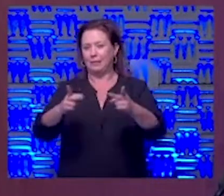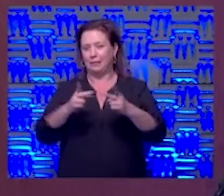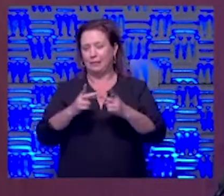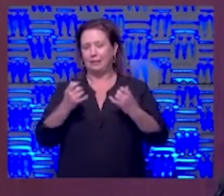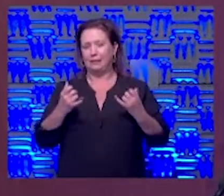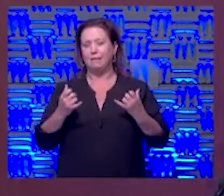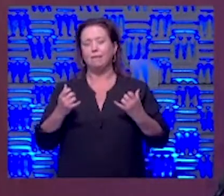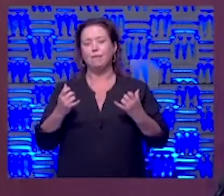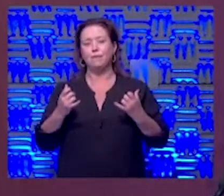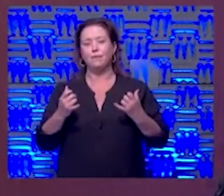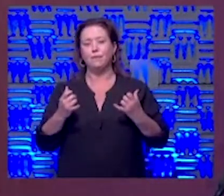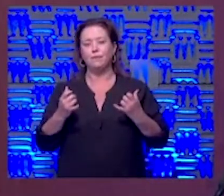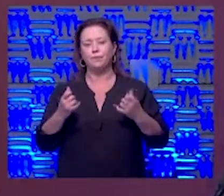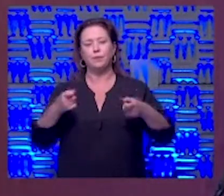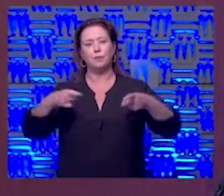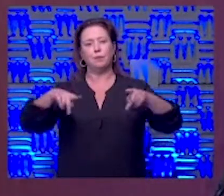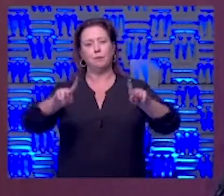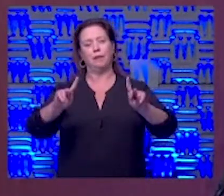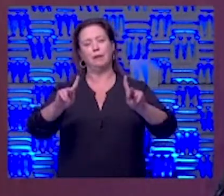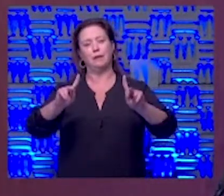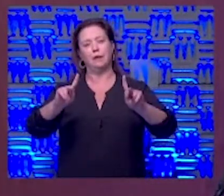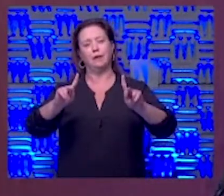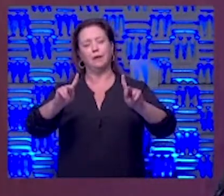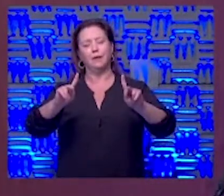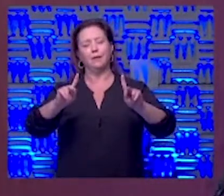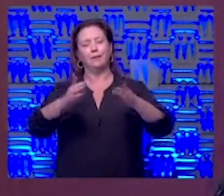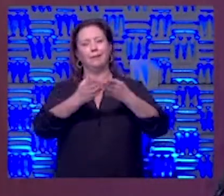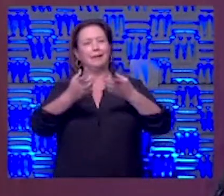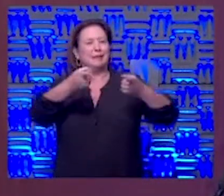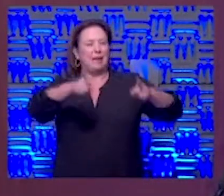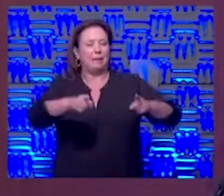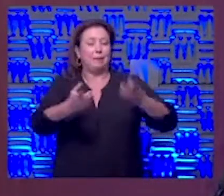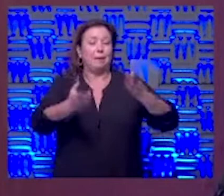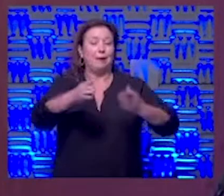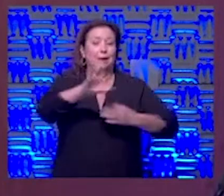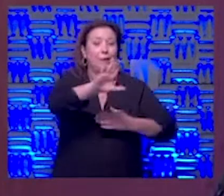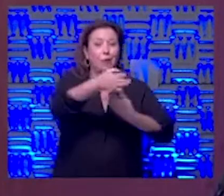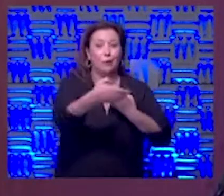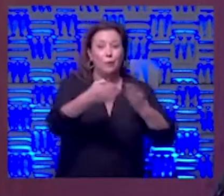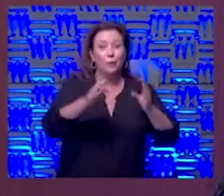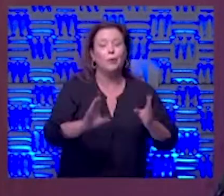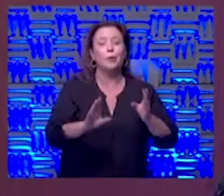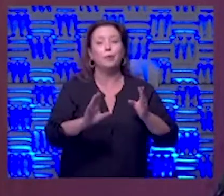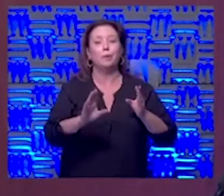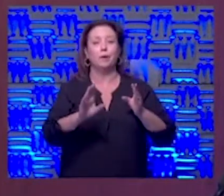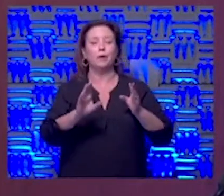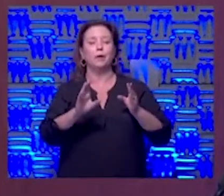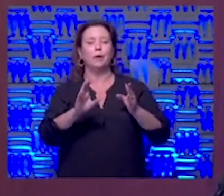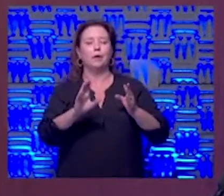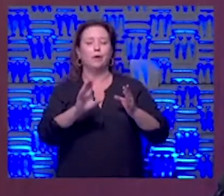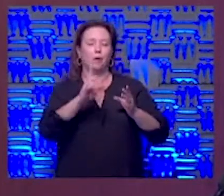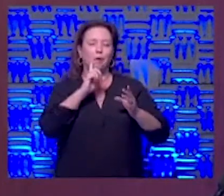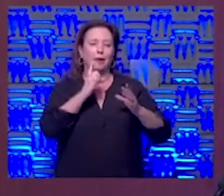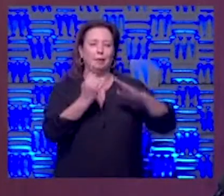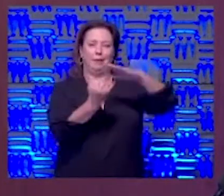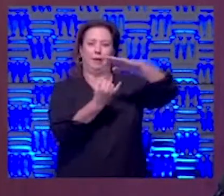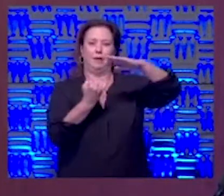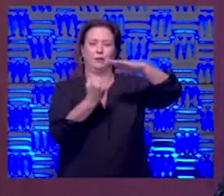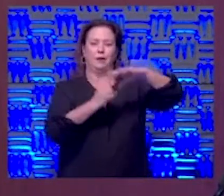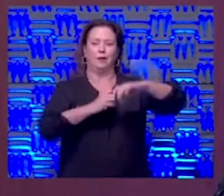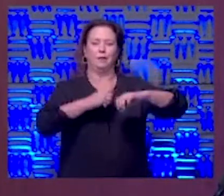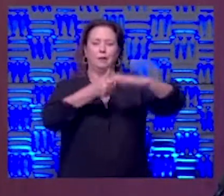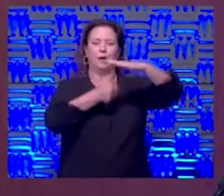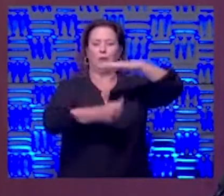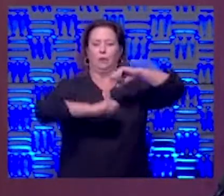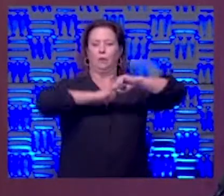those procedures to occur perhaps in the room or in a way that allows them to remain under their protected